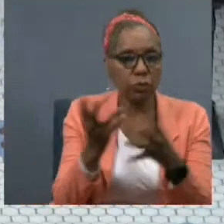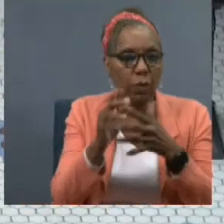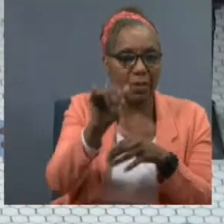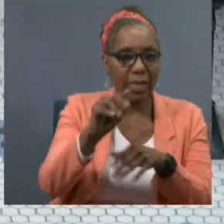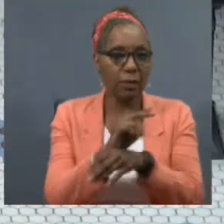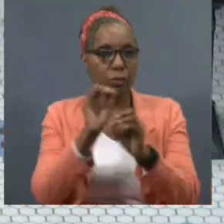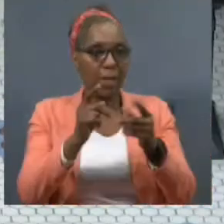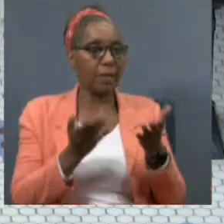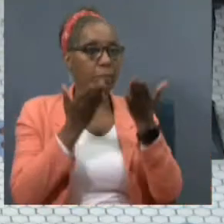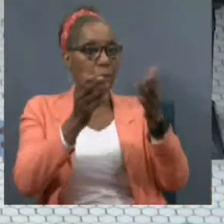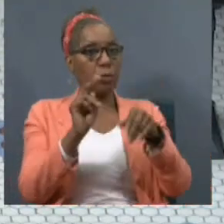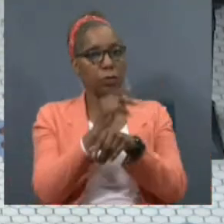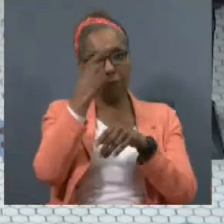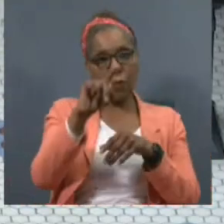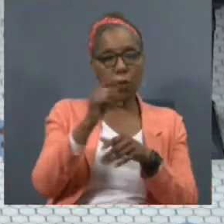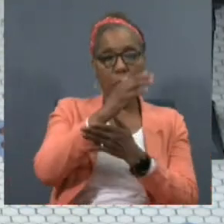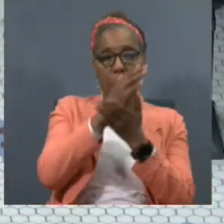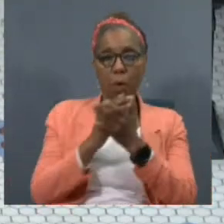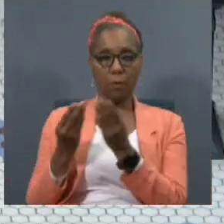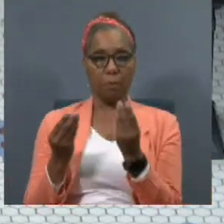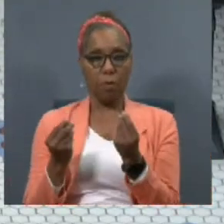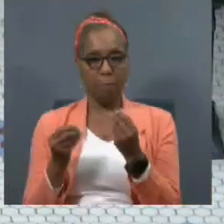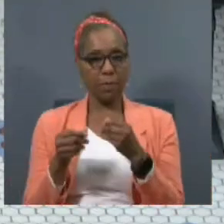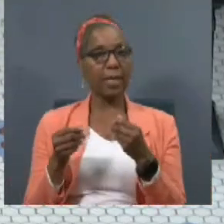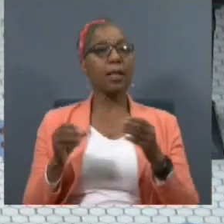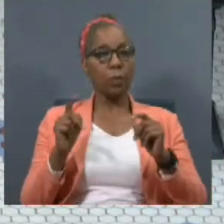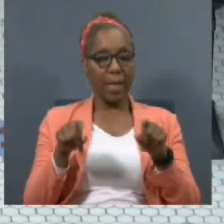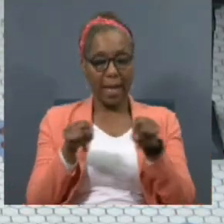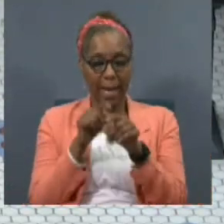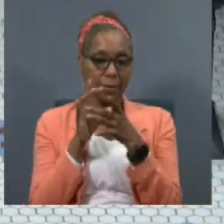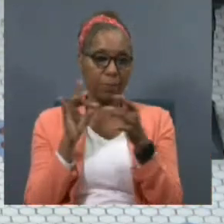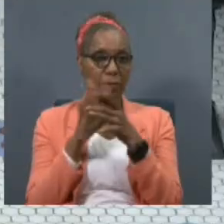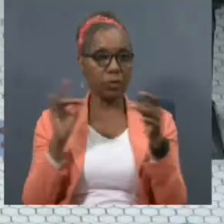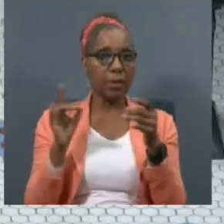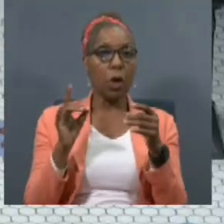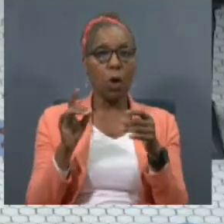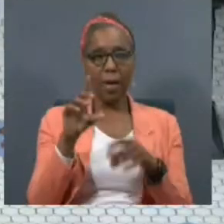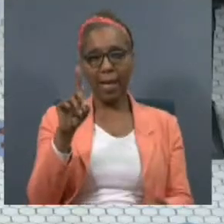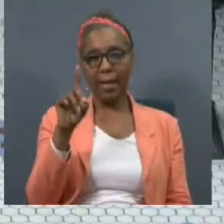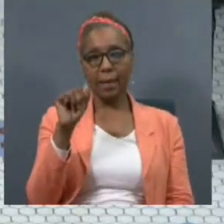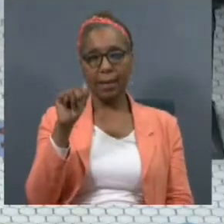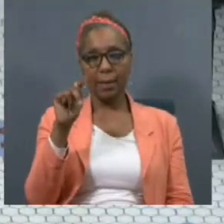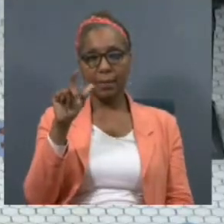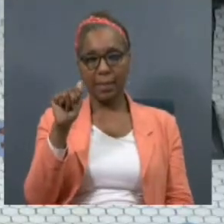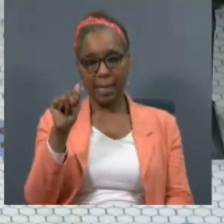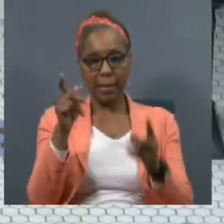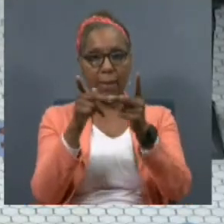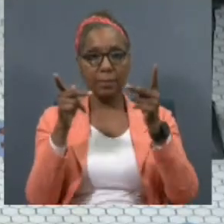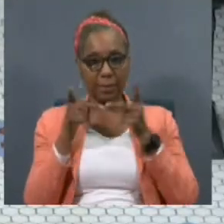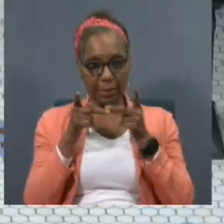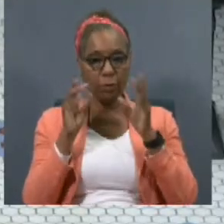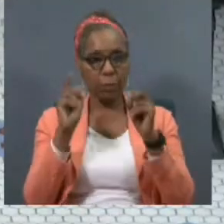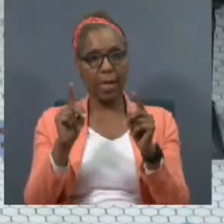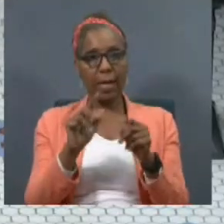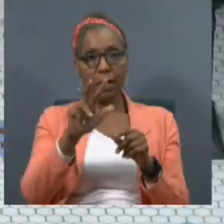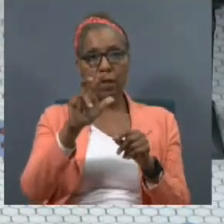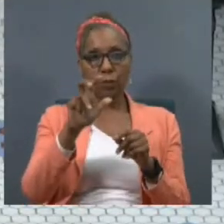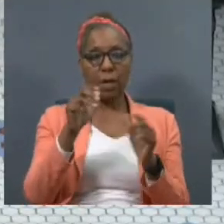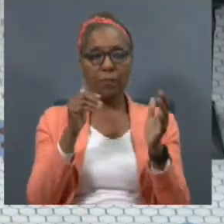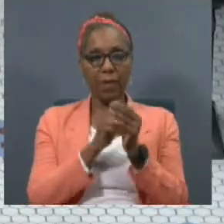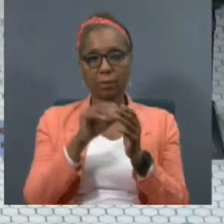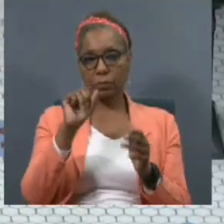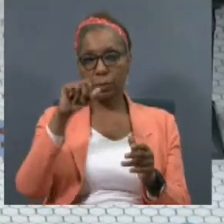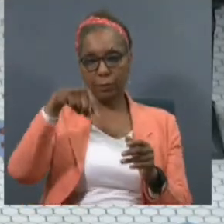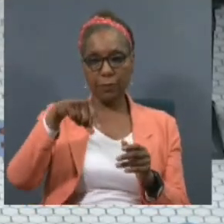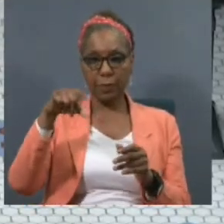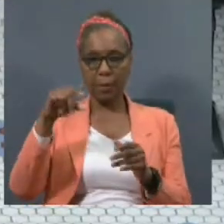The proposed use for part of the property is, as mentioned, a data center that's a 300,000 square foot